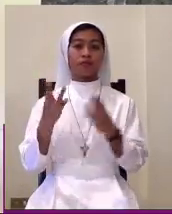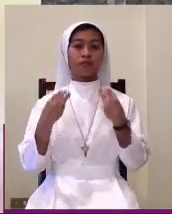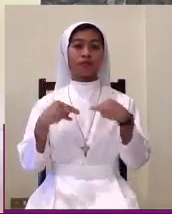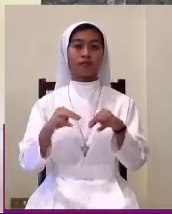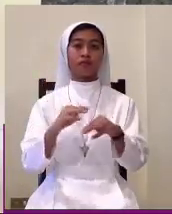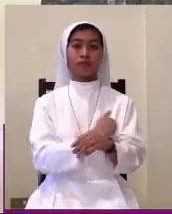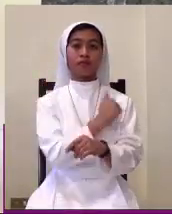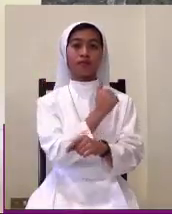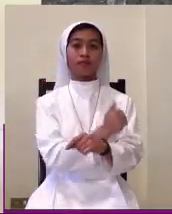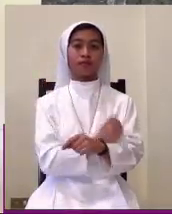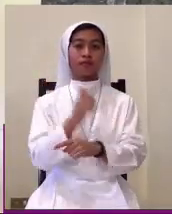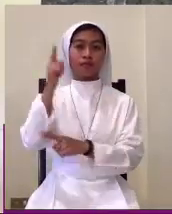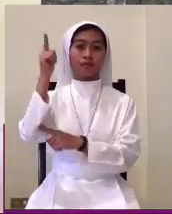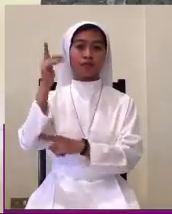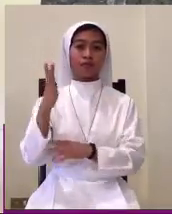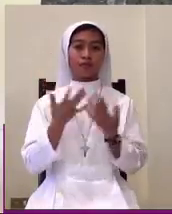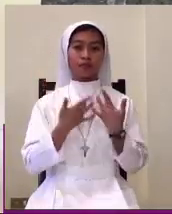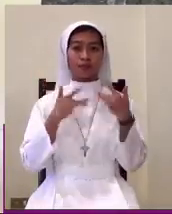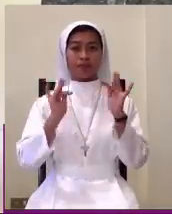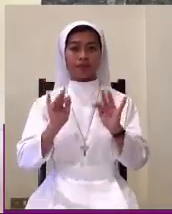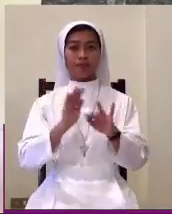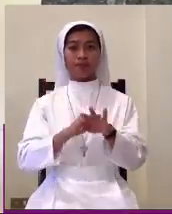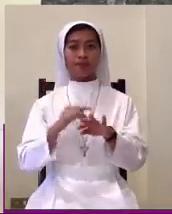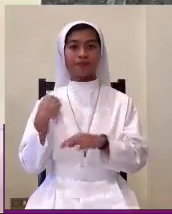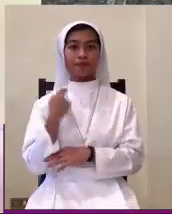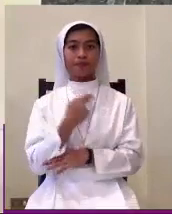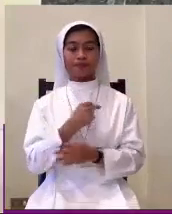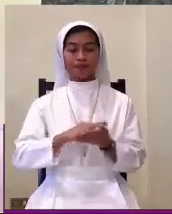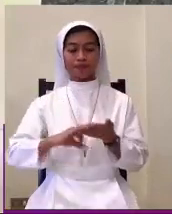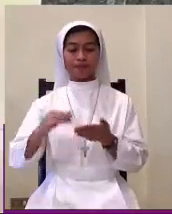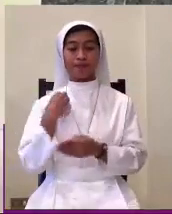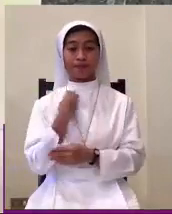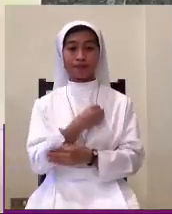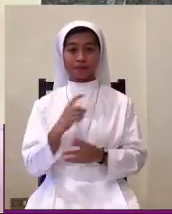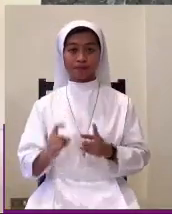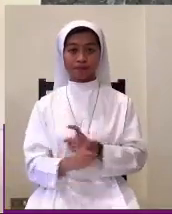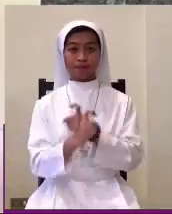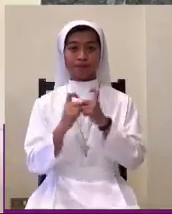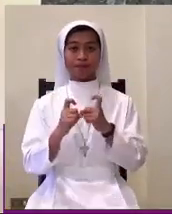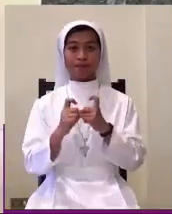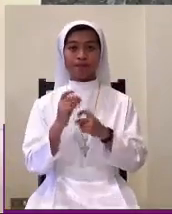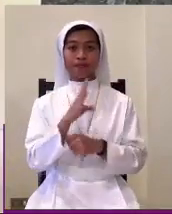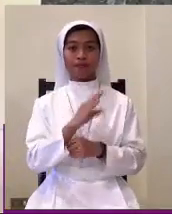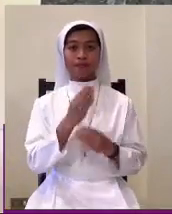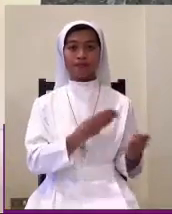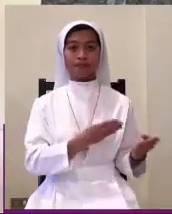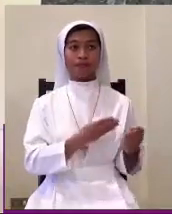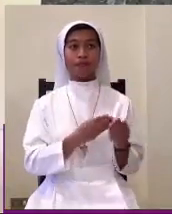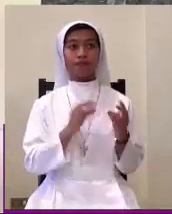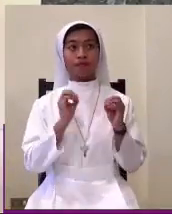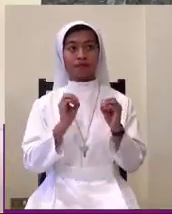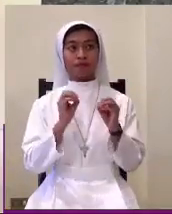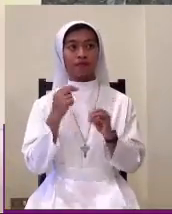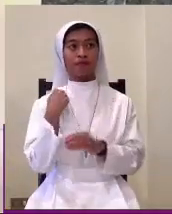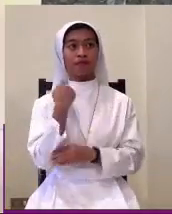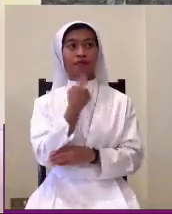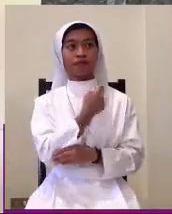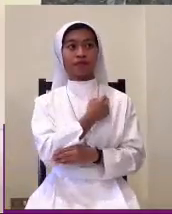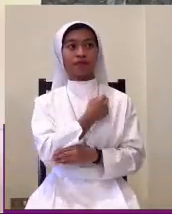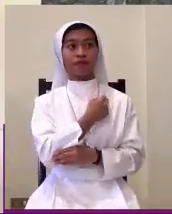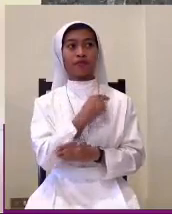Almighty God have mercy on us, forgive us our sins, teach us to forgive one